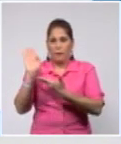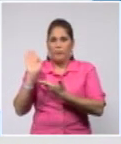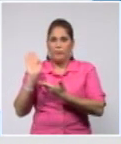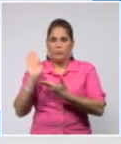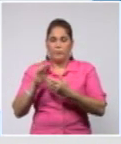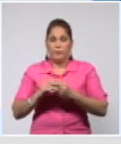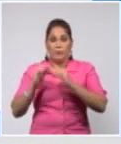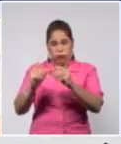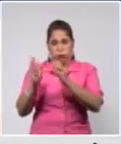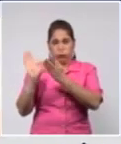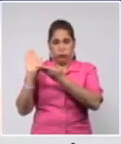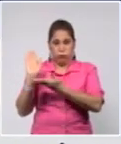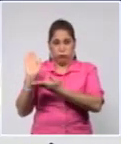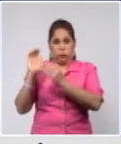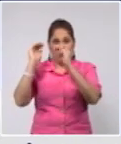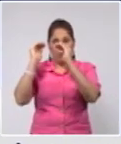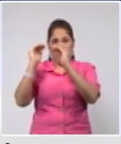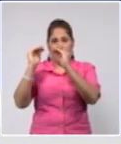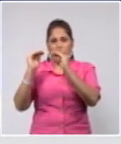same name.